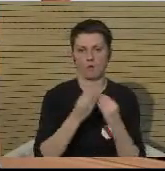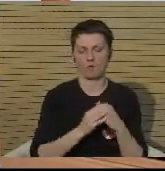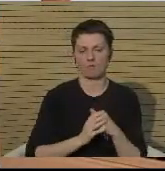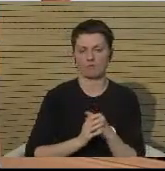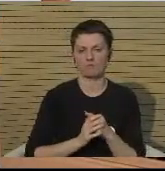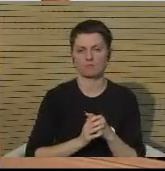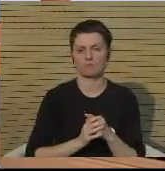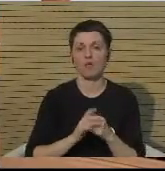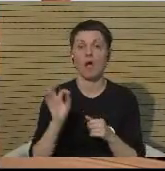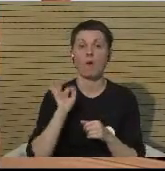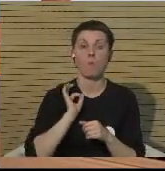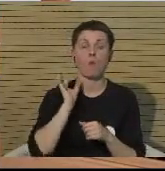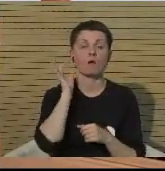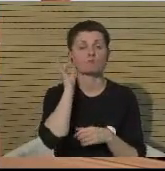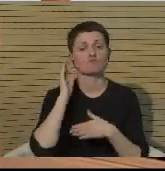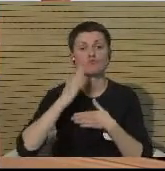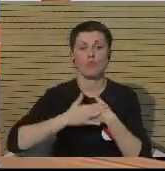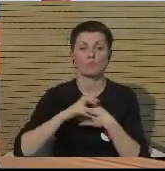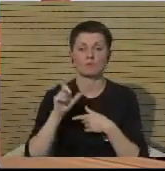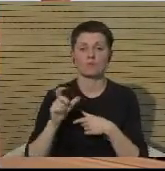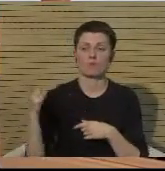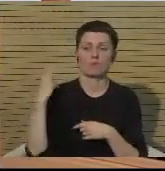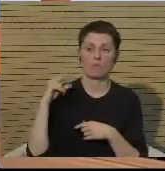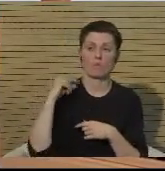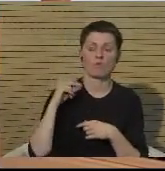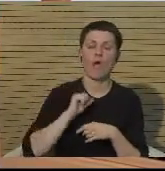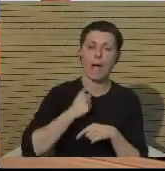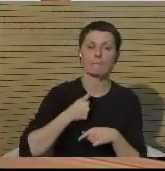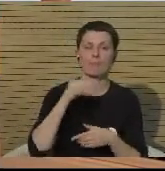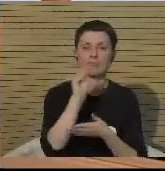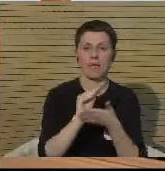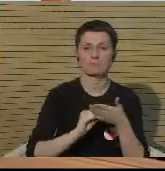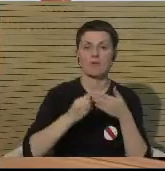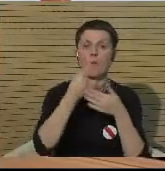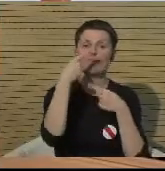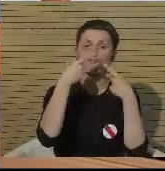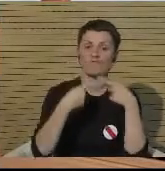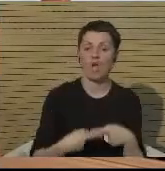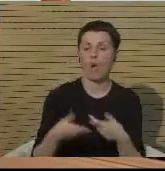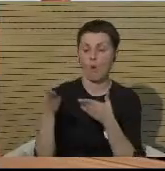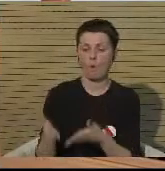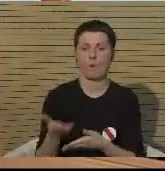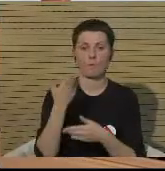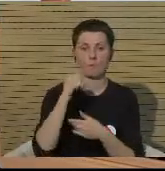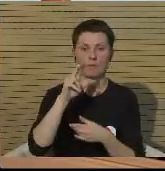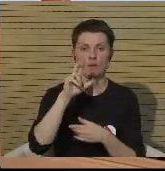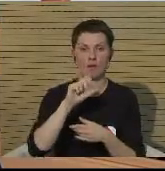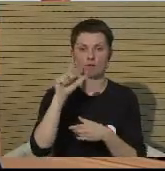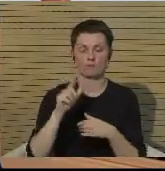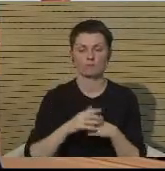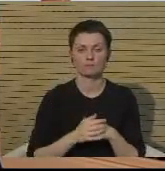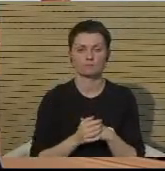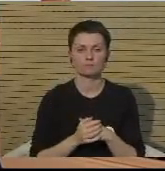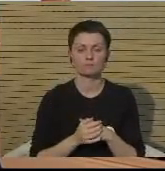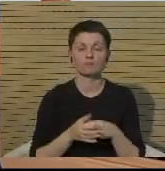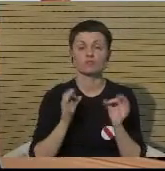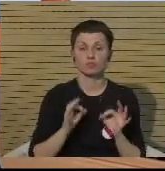the most, it's a quote, is milk. And my wife keeps saying, write a poem about Michał.